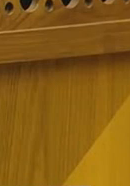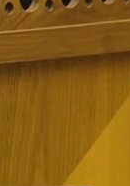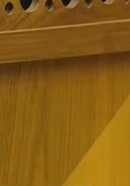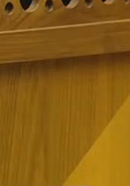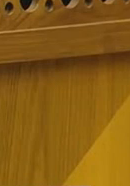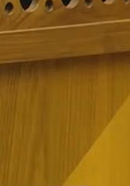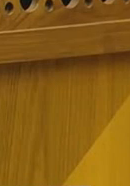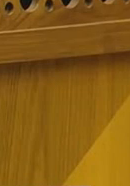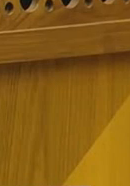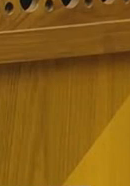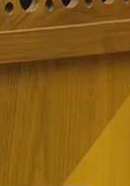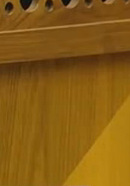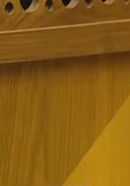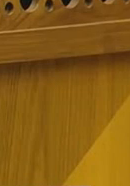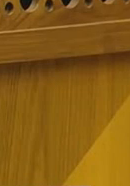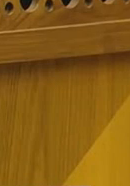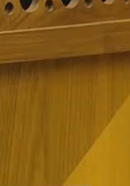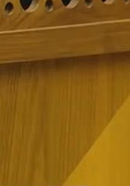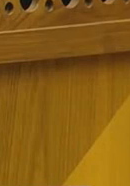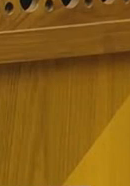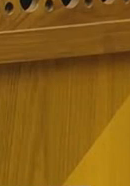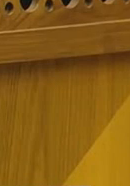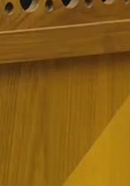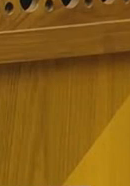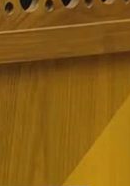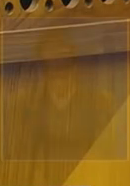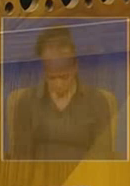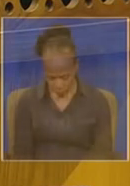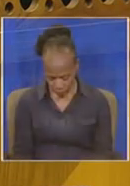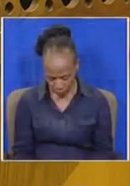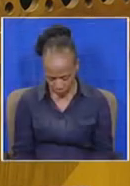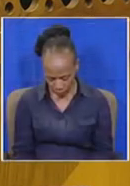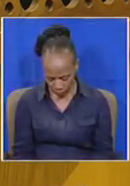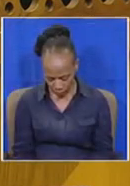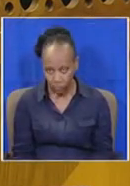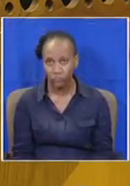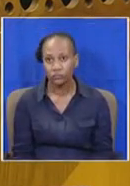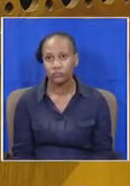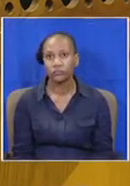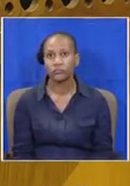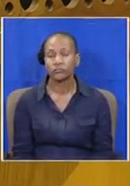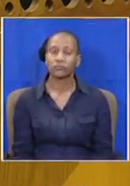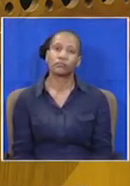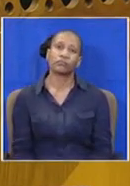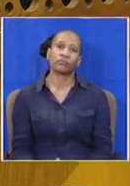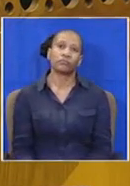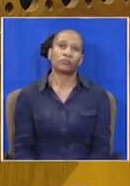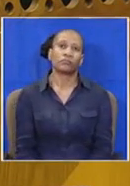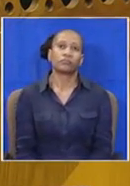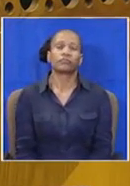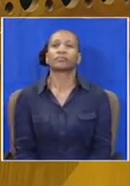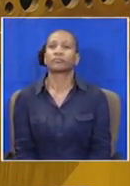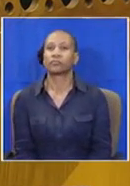Services in terms of Section 205(3) of the Constitution are to prevent,